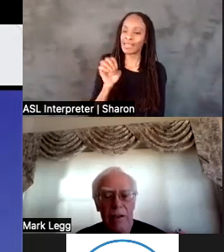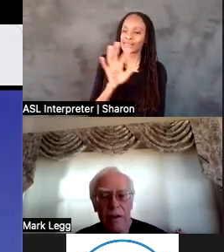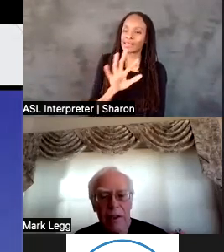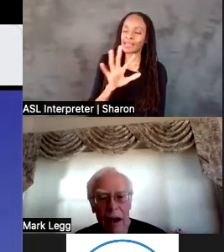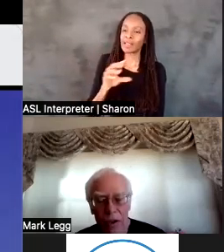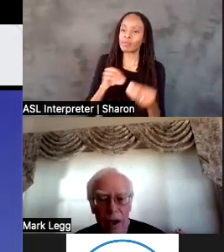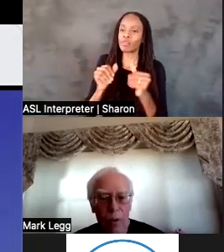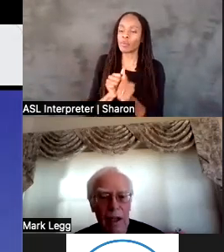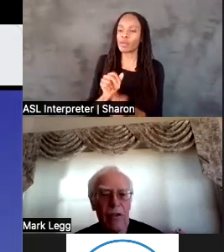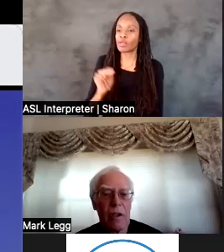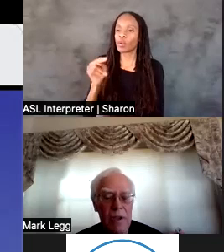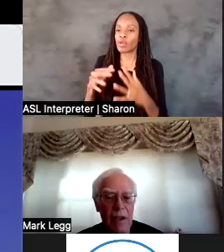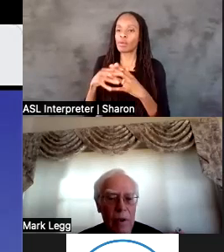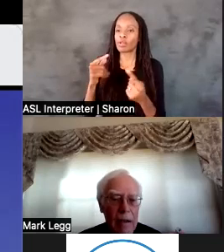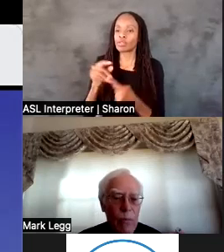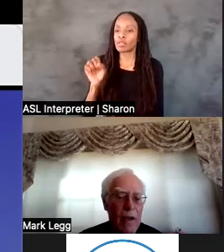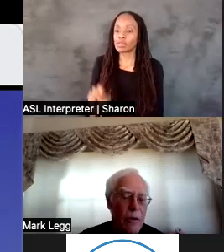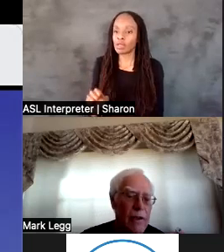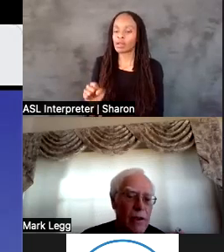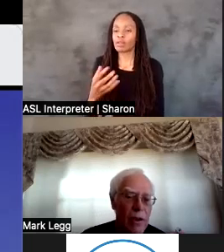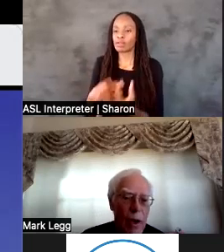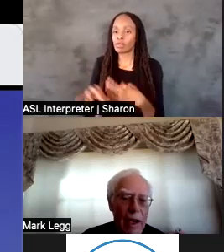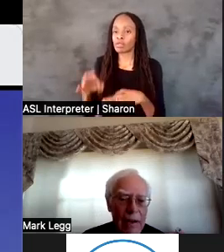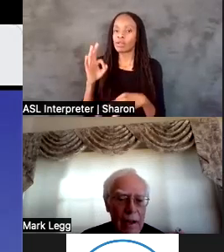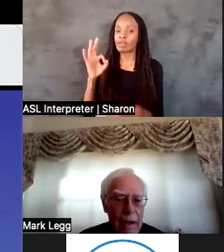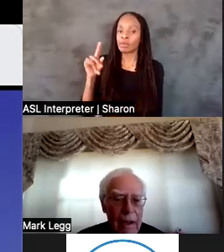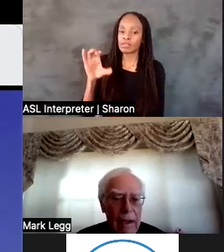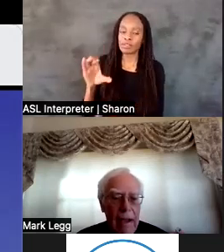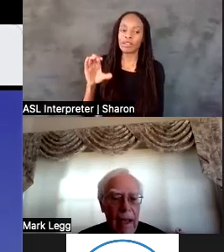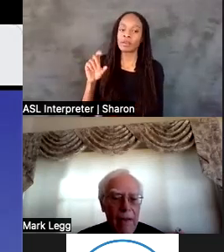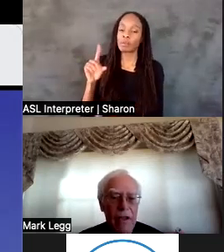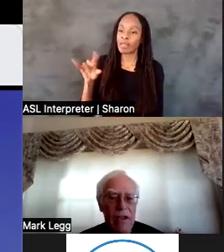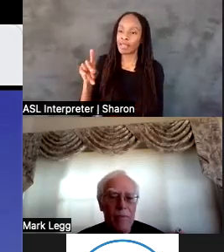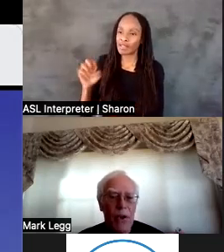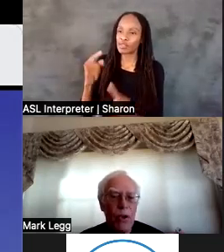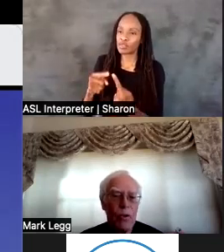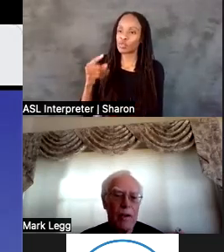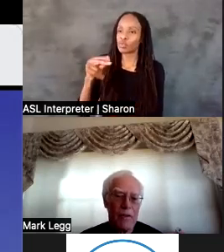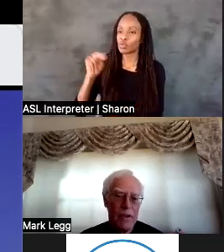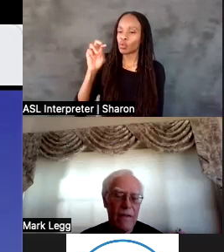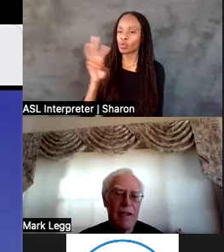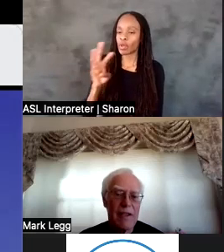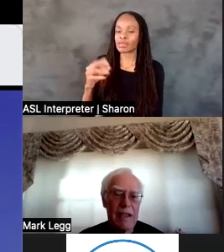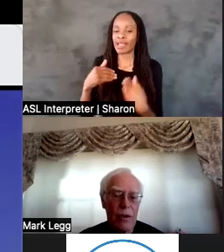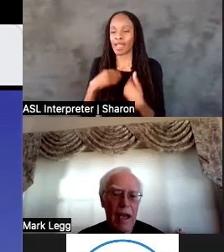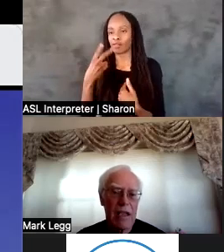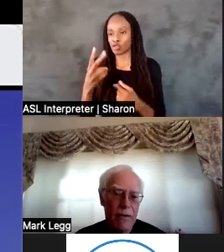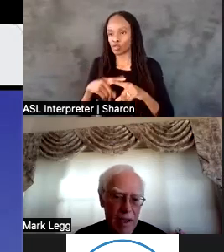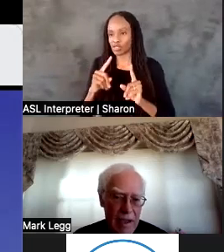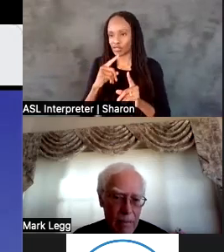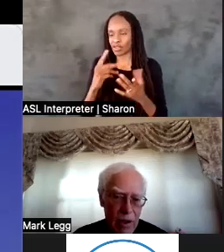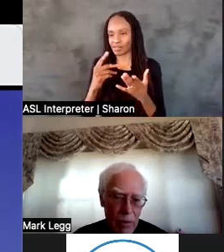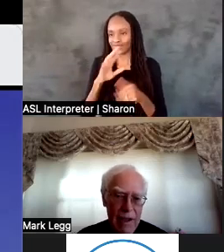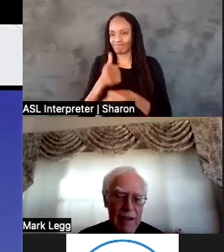America to the south relative to the Pacific plate moving towards the northwest. And there's two different sets of locations